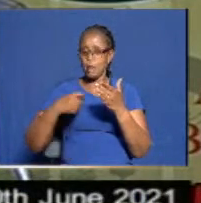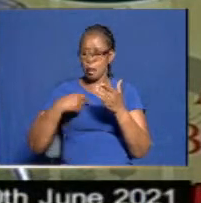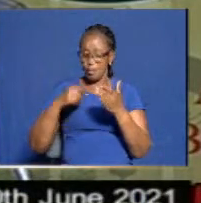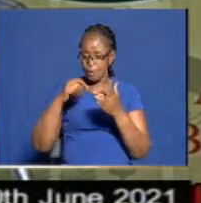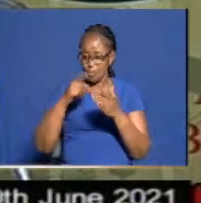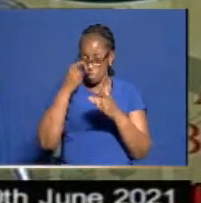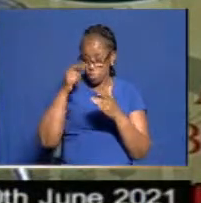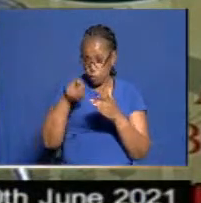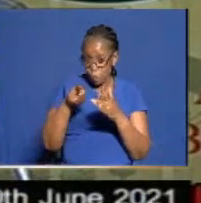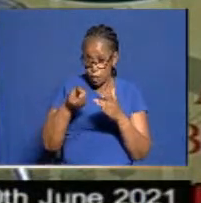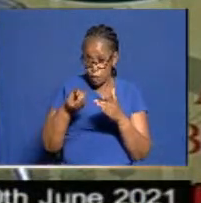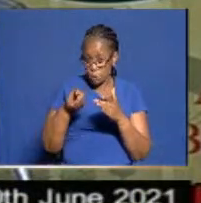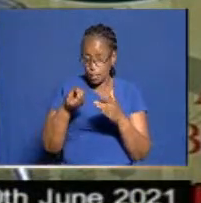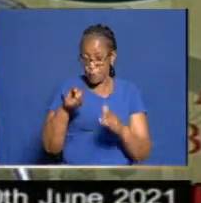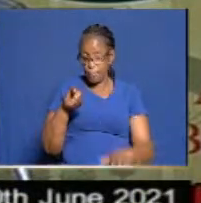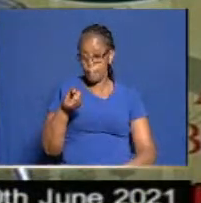Accordingly,